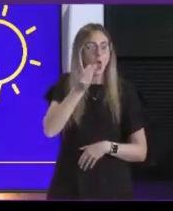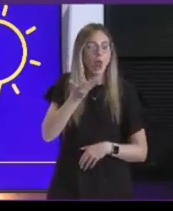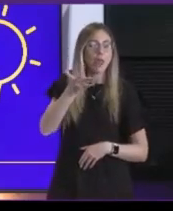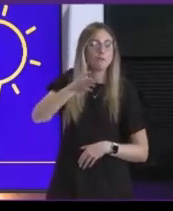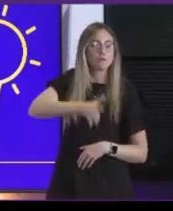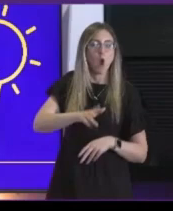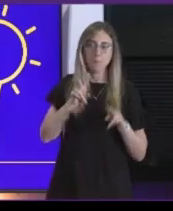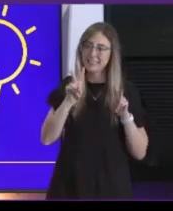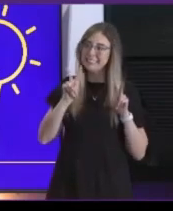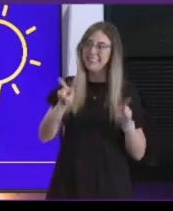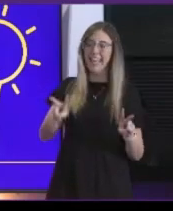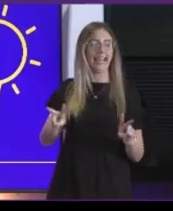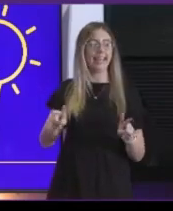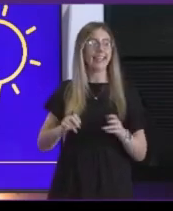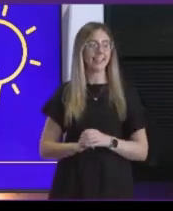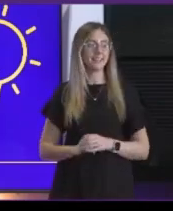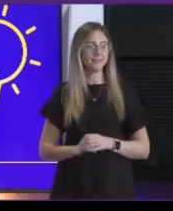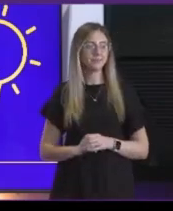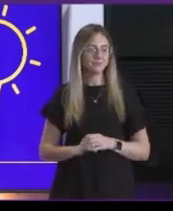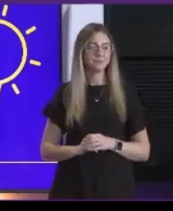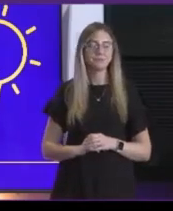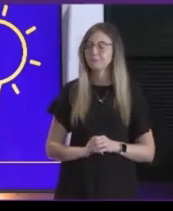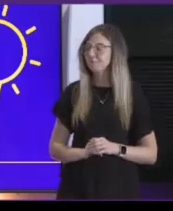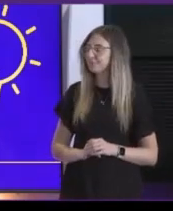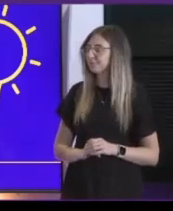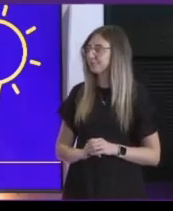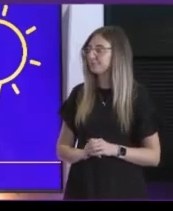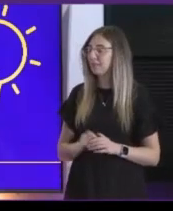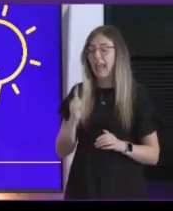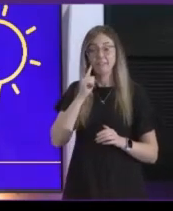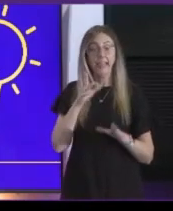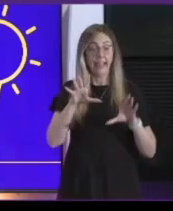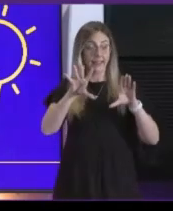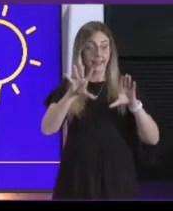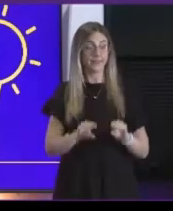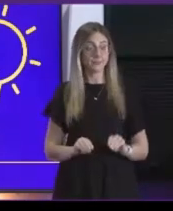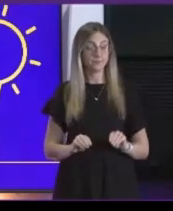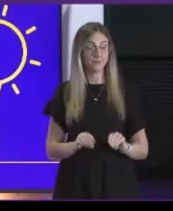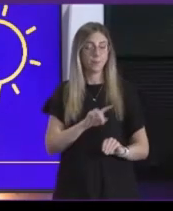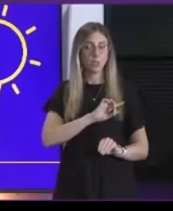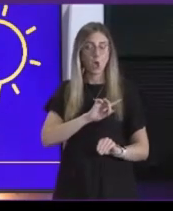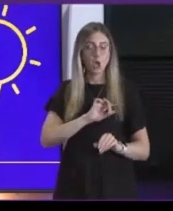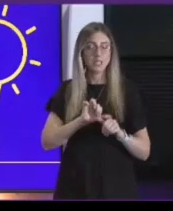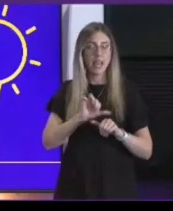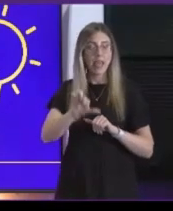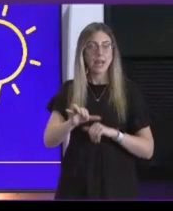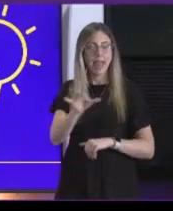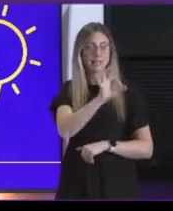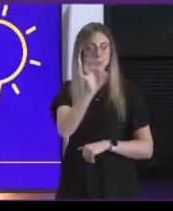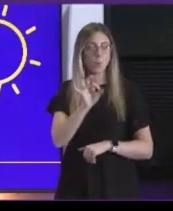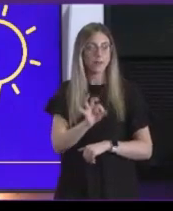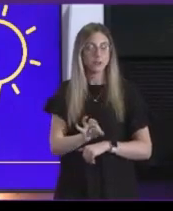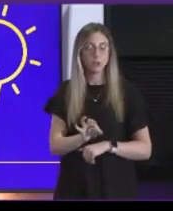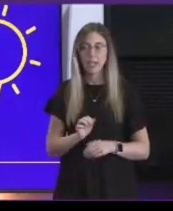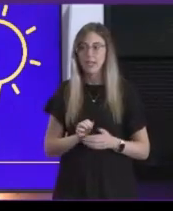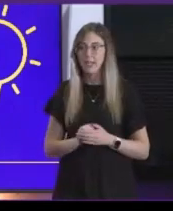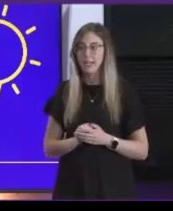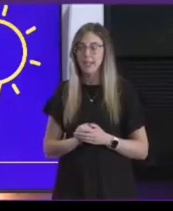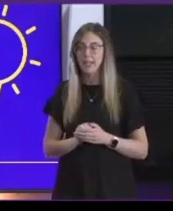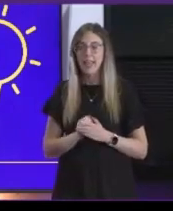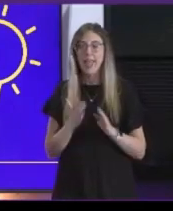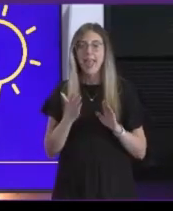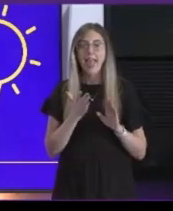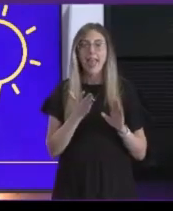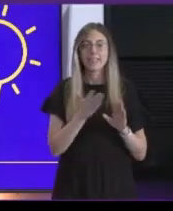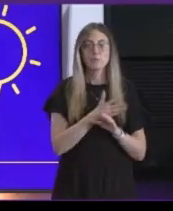that has to happen. Brilliant, thank you. I'm gonna draw us to a close. That's because the next question is, the private